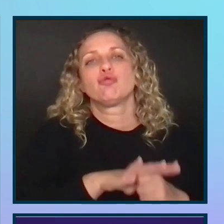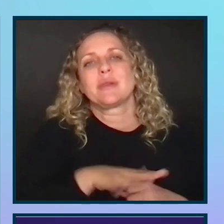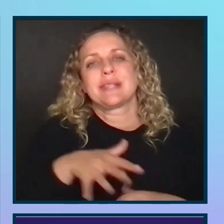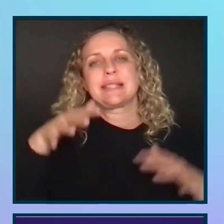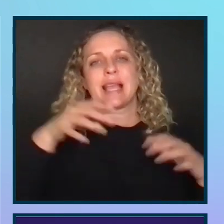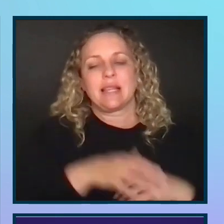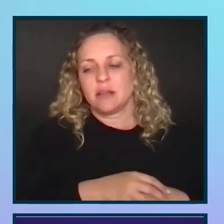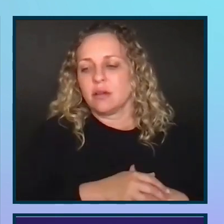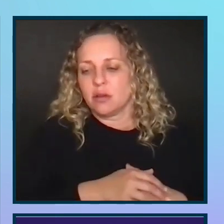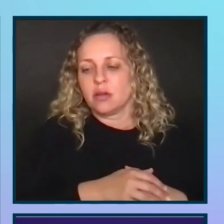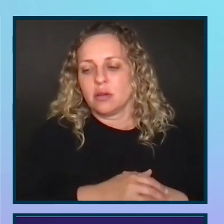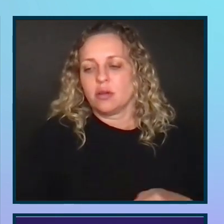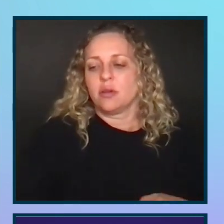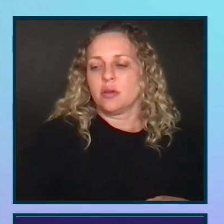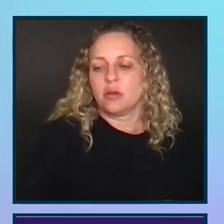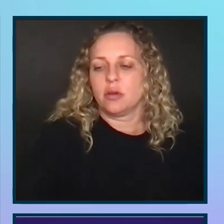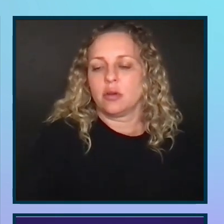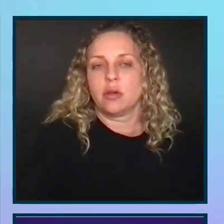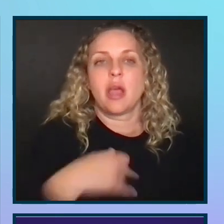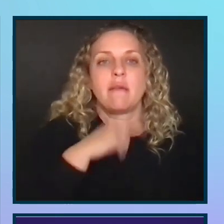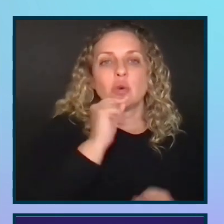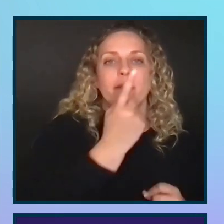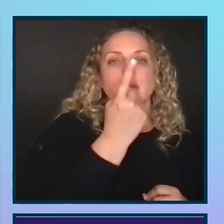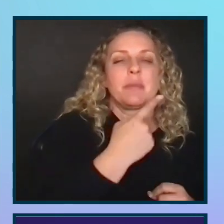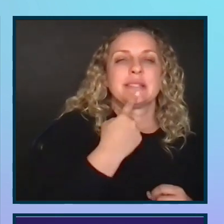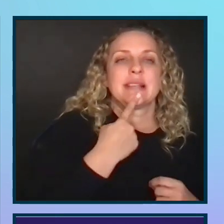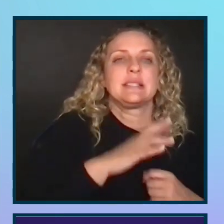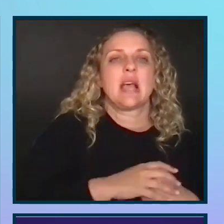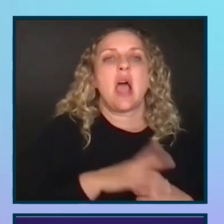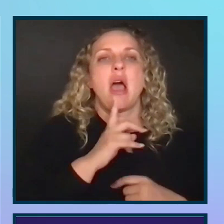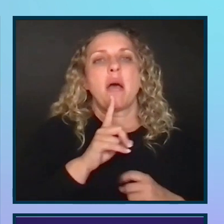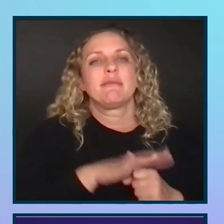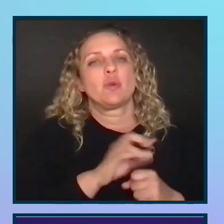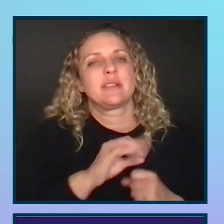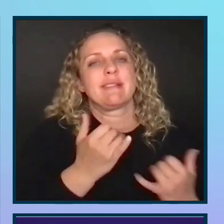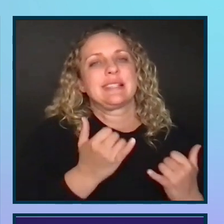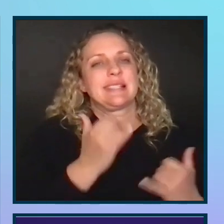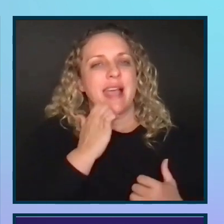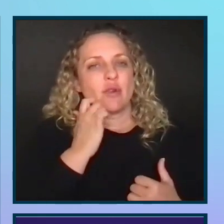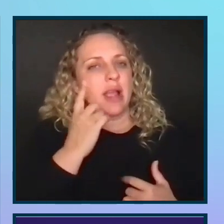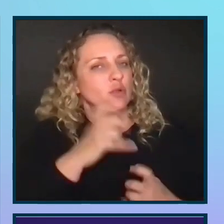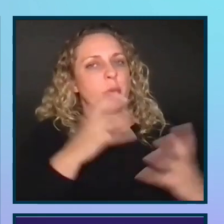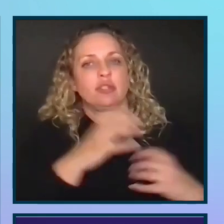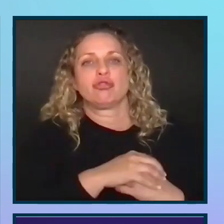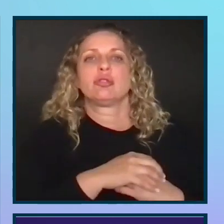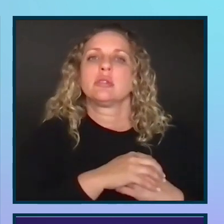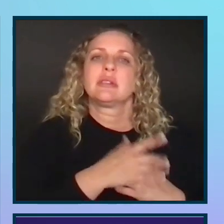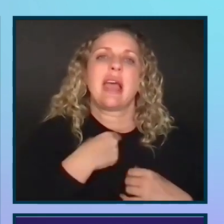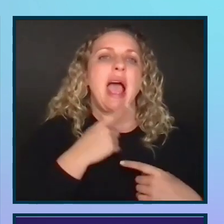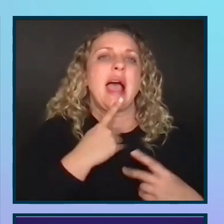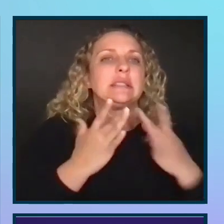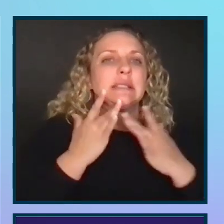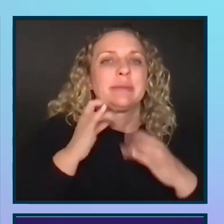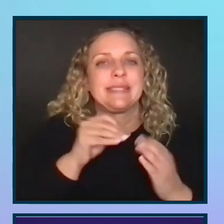anxiety. I have a tweet from someone that says, the stress of existing every day is becoming too much. I desperately need to